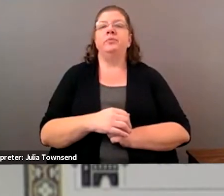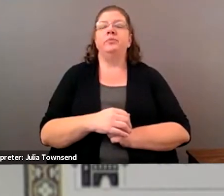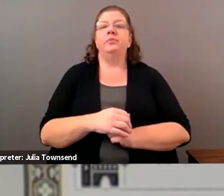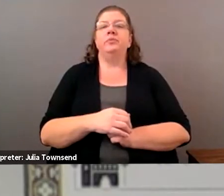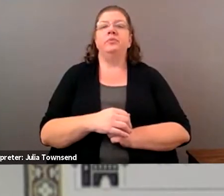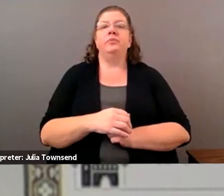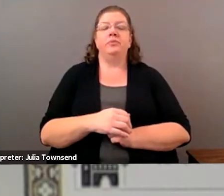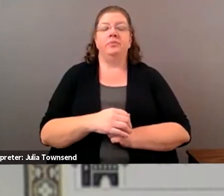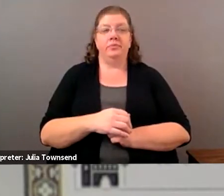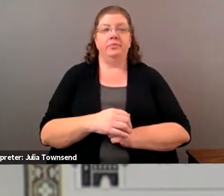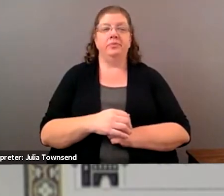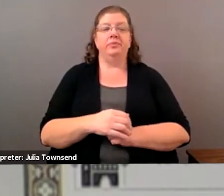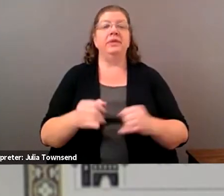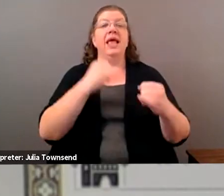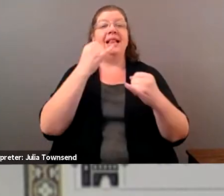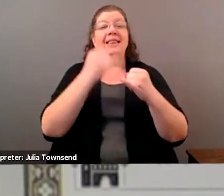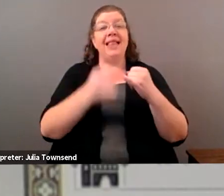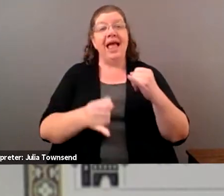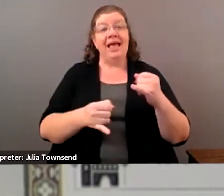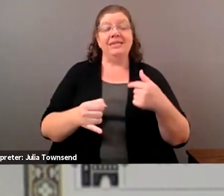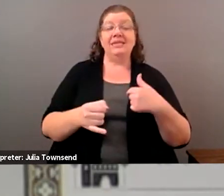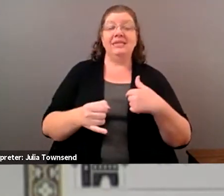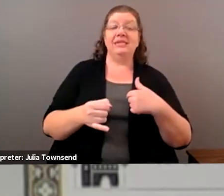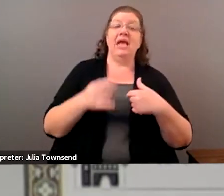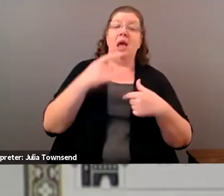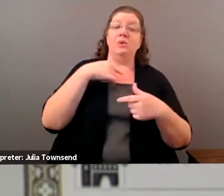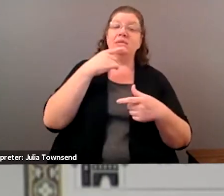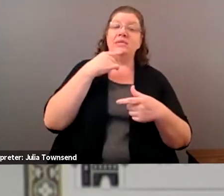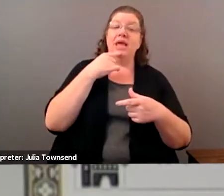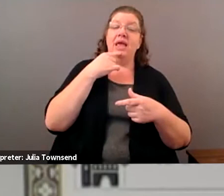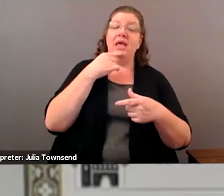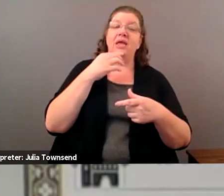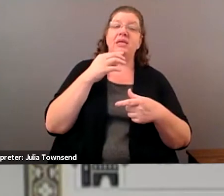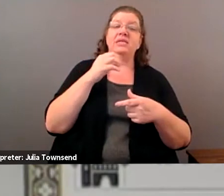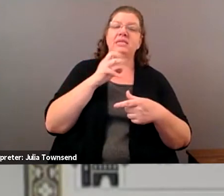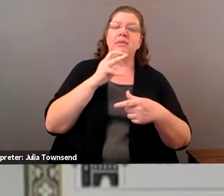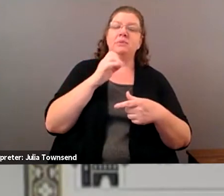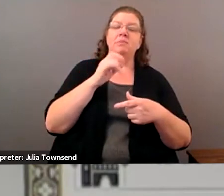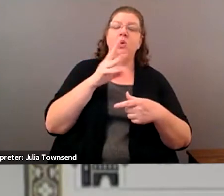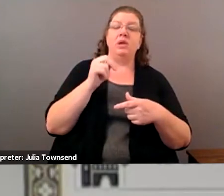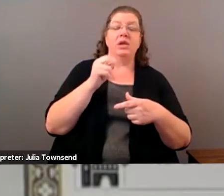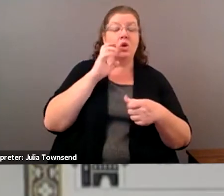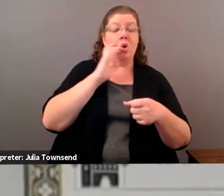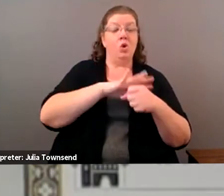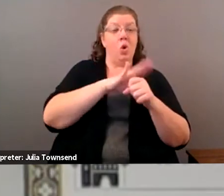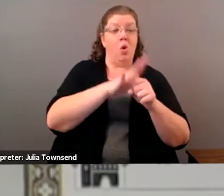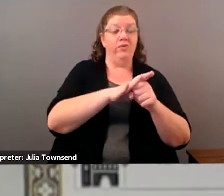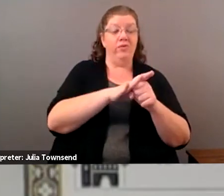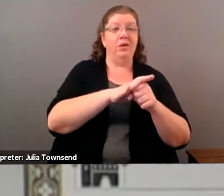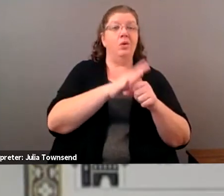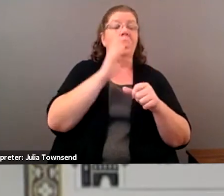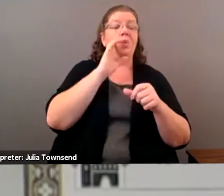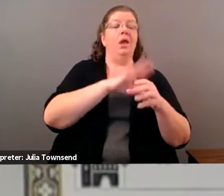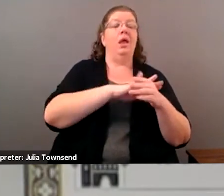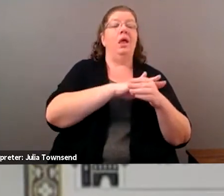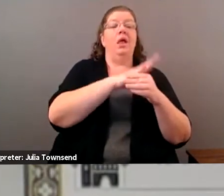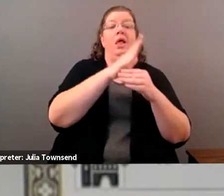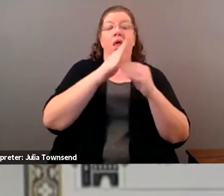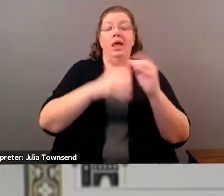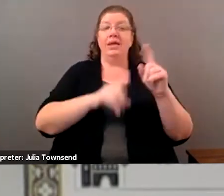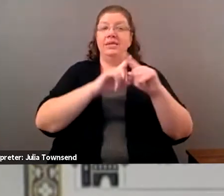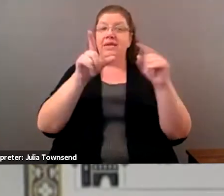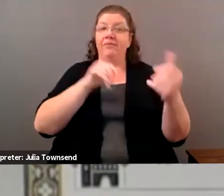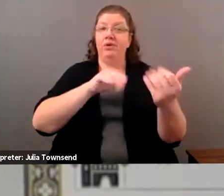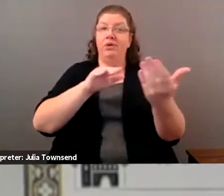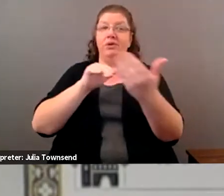And lastly, I would just say that, as we're going through COVID, we're coming at it differently, and we will be differently. And so I know the approach is different, how